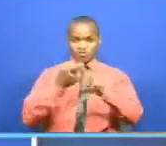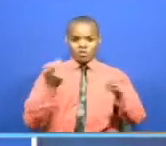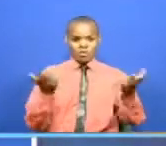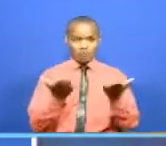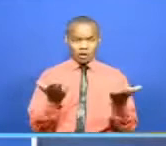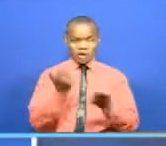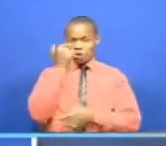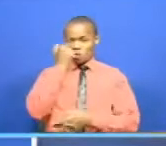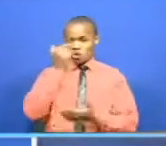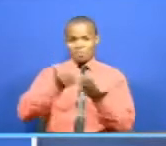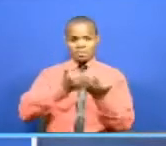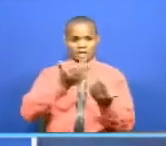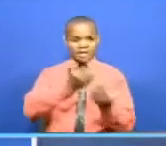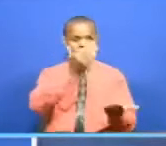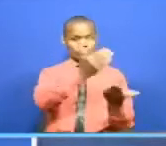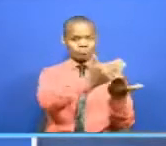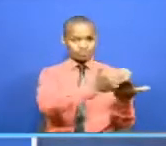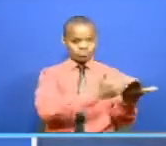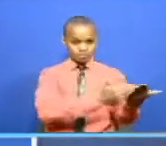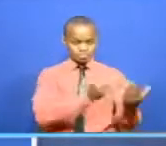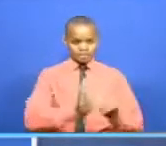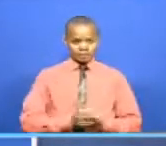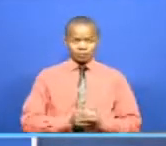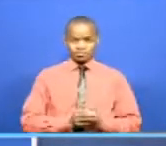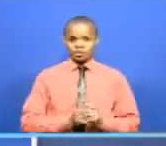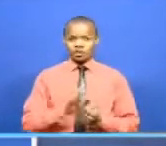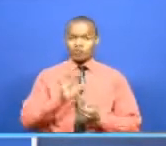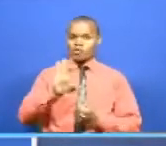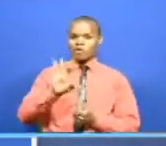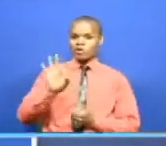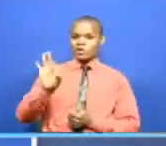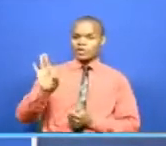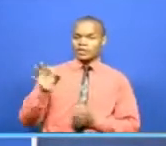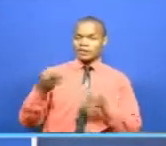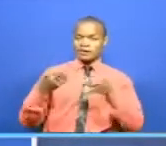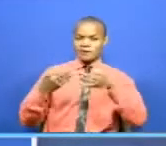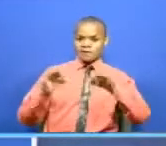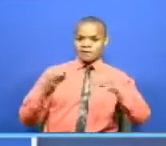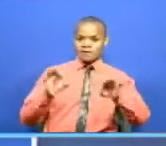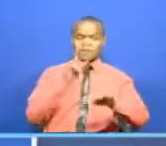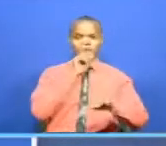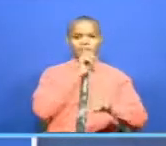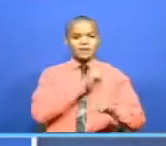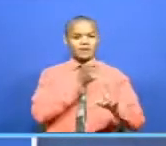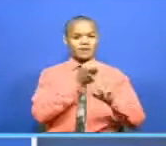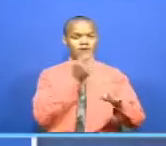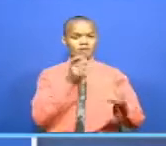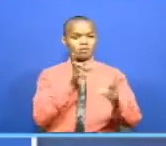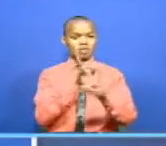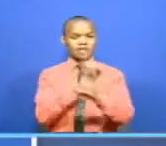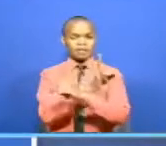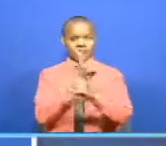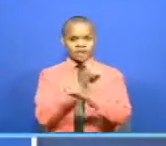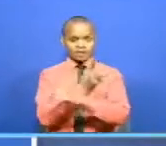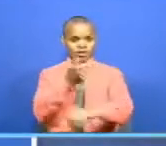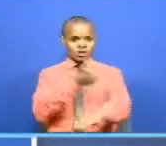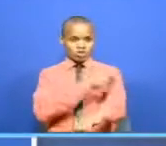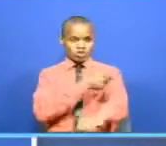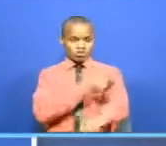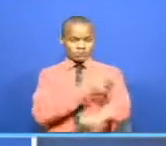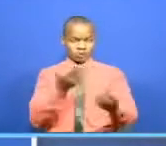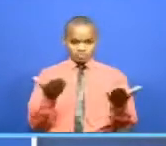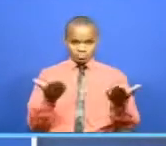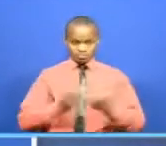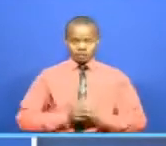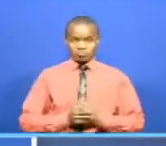home-based care program, while 43 have been discharged from the various institutions, health institutions that